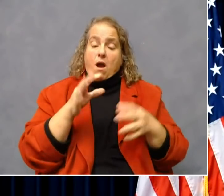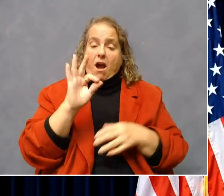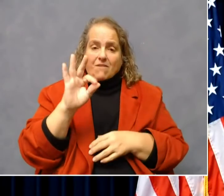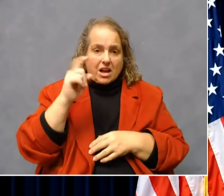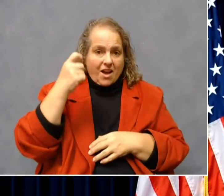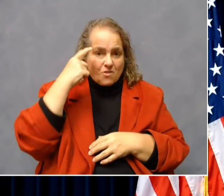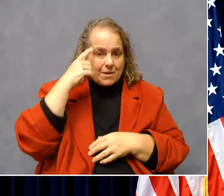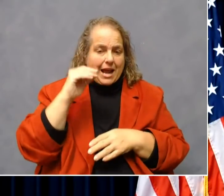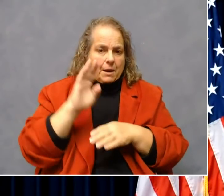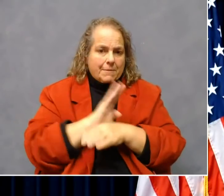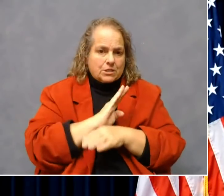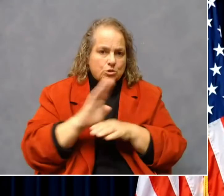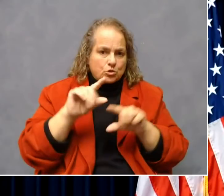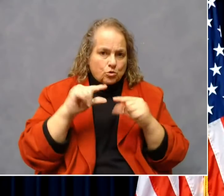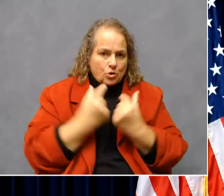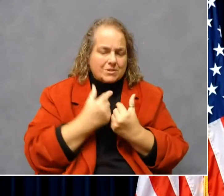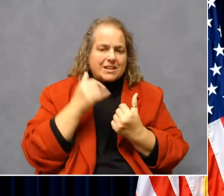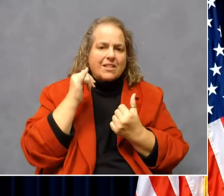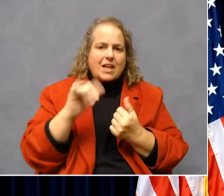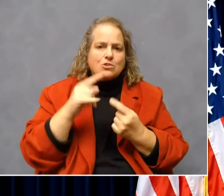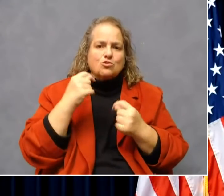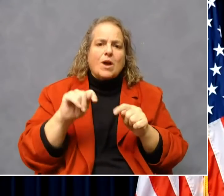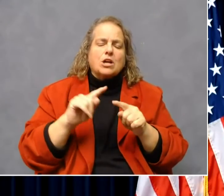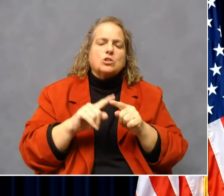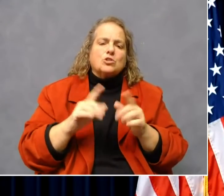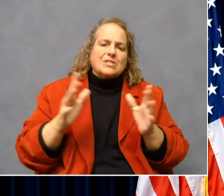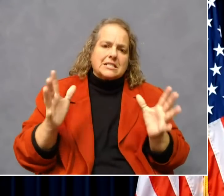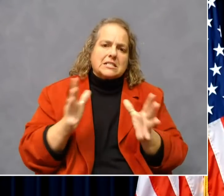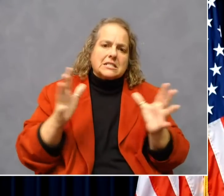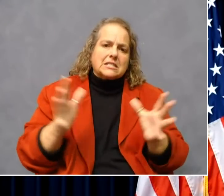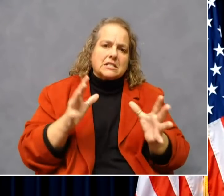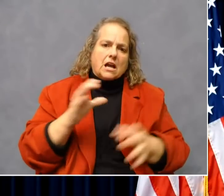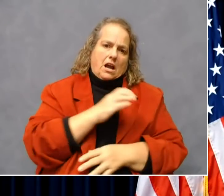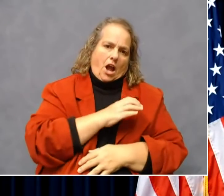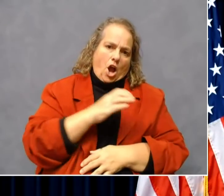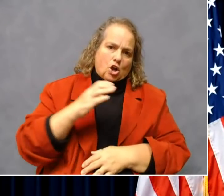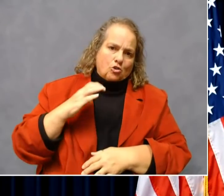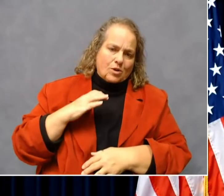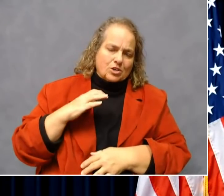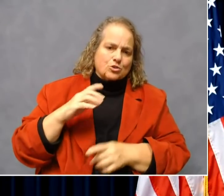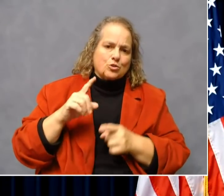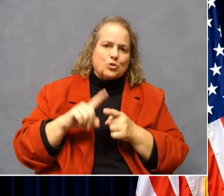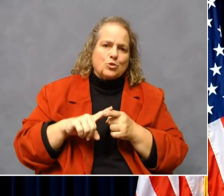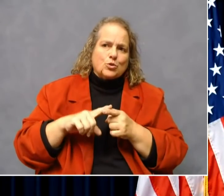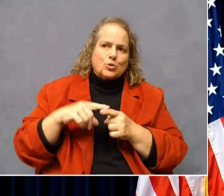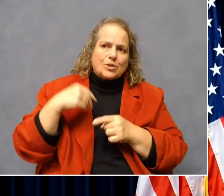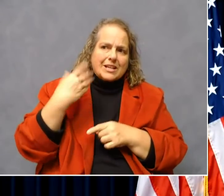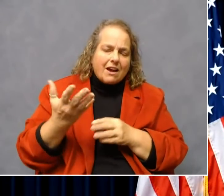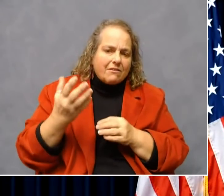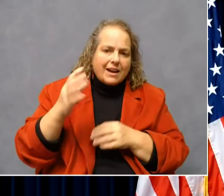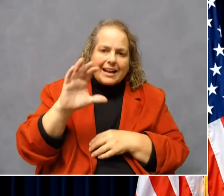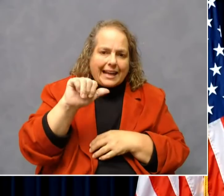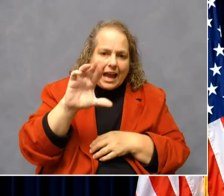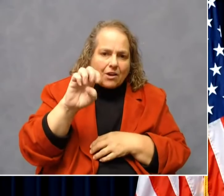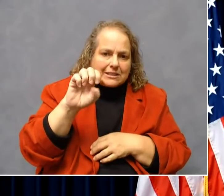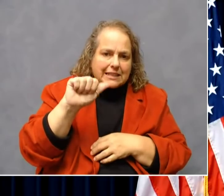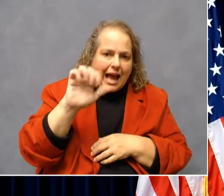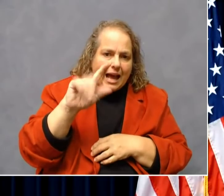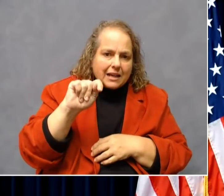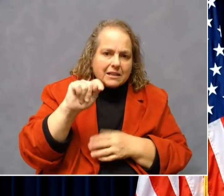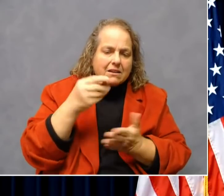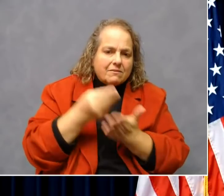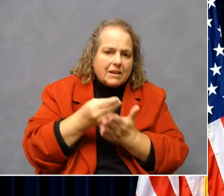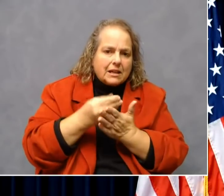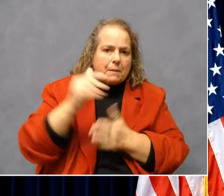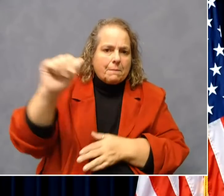course, renew CARES Act funding, or whatever else they might want to call it. And I was wondering if you have contacted the members